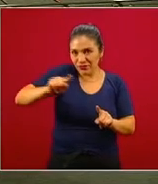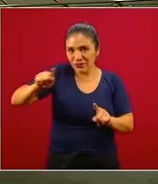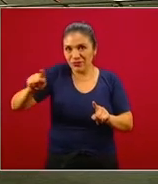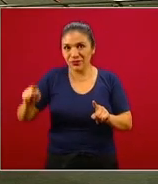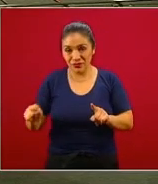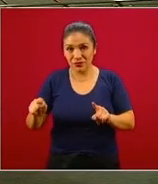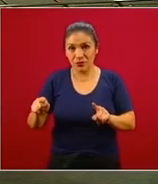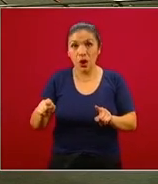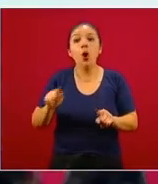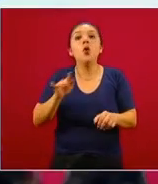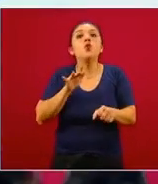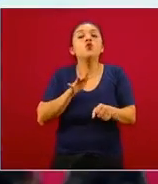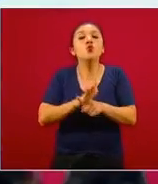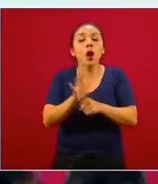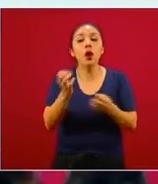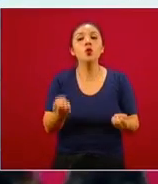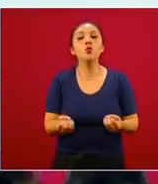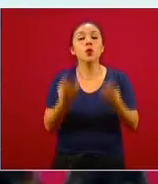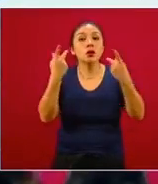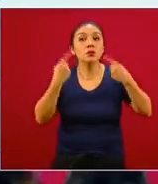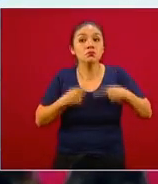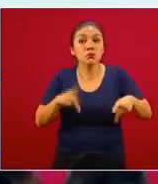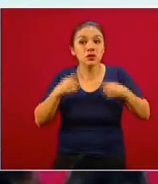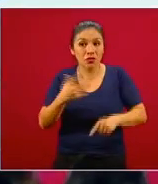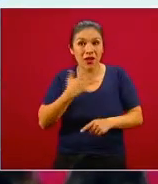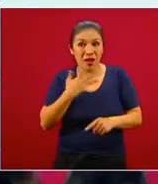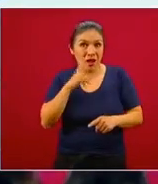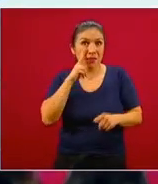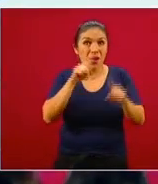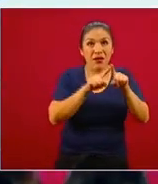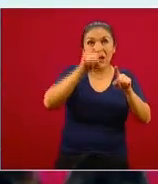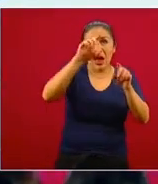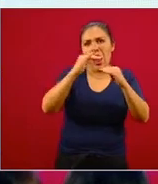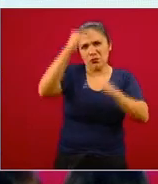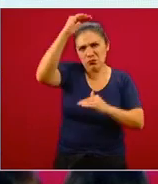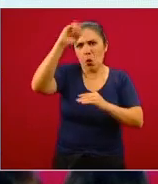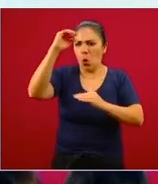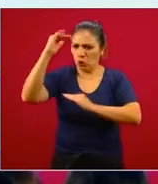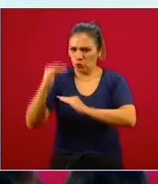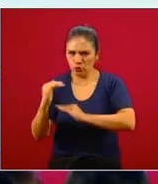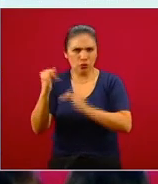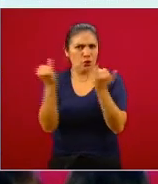objective number 3 is that the